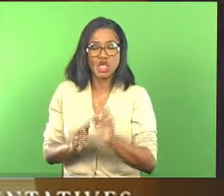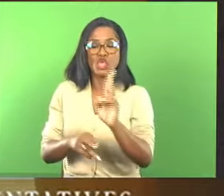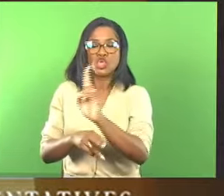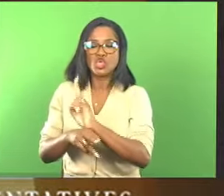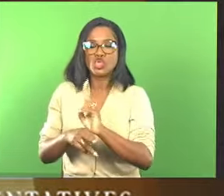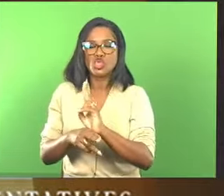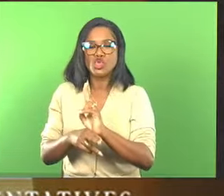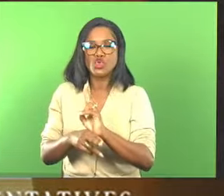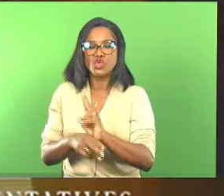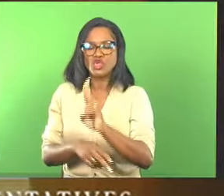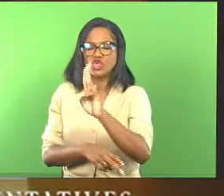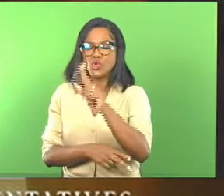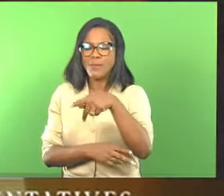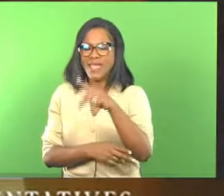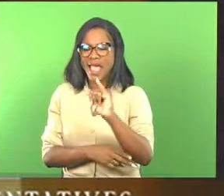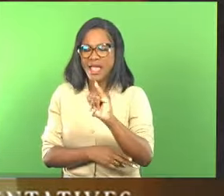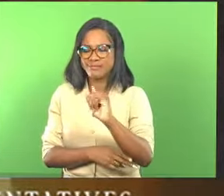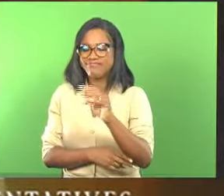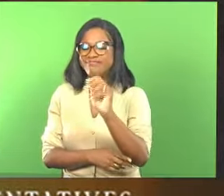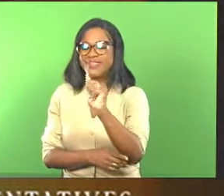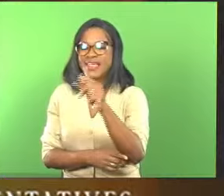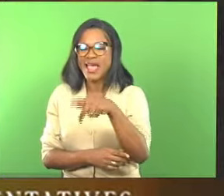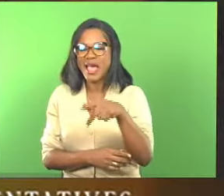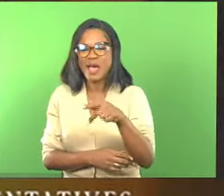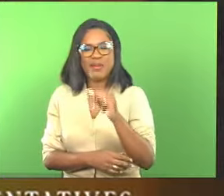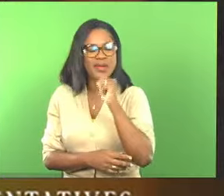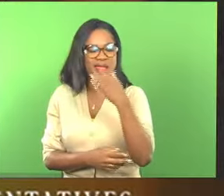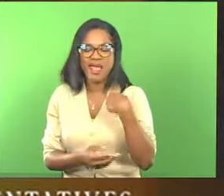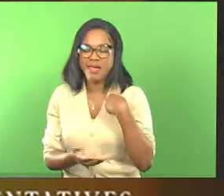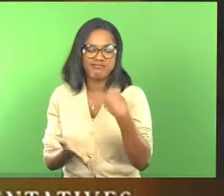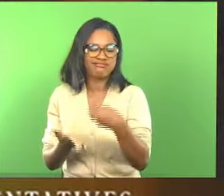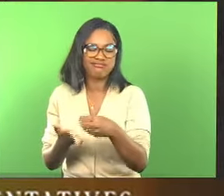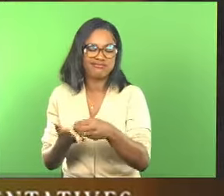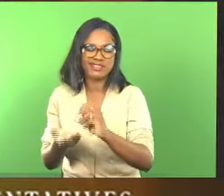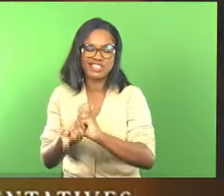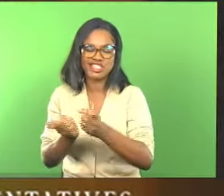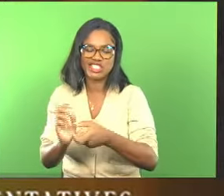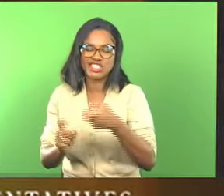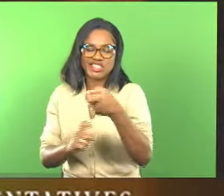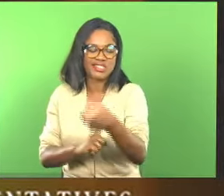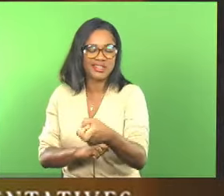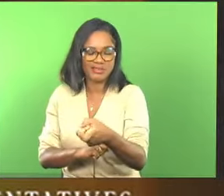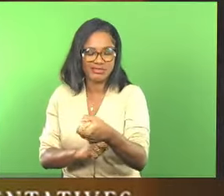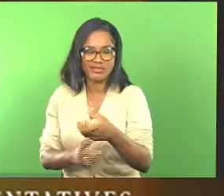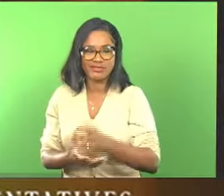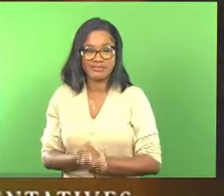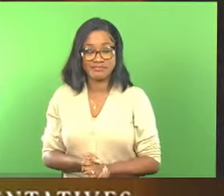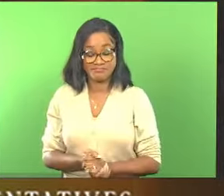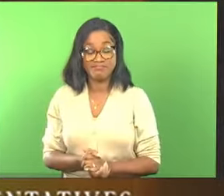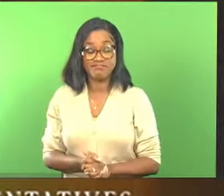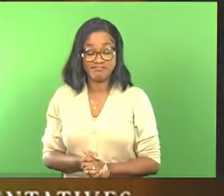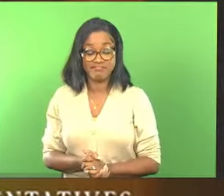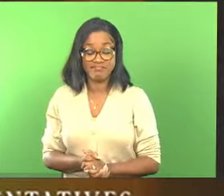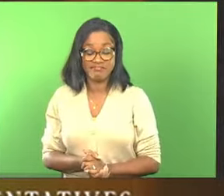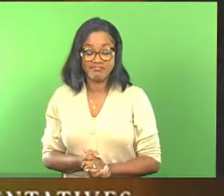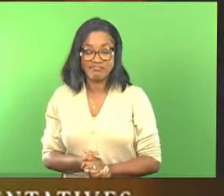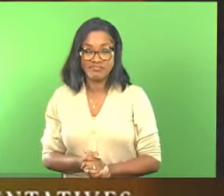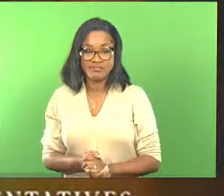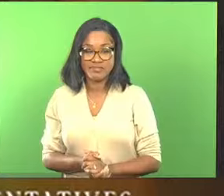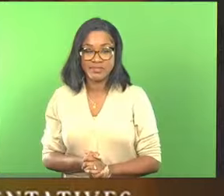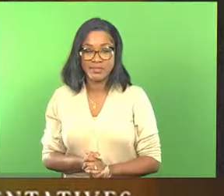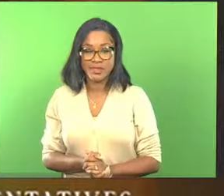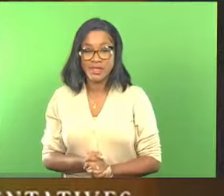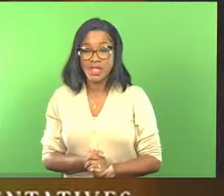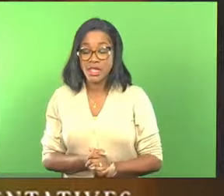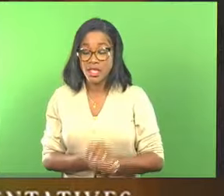use UPI because they don't have the change. We are also keen to collaborate